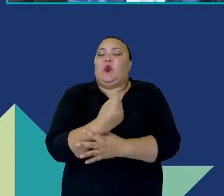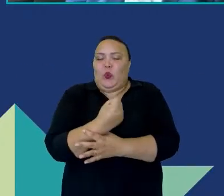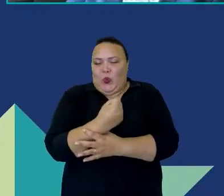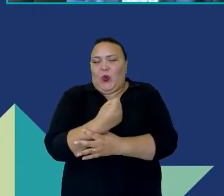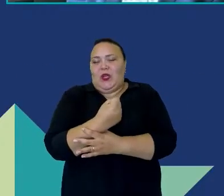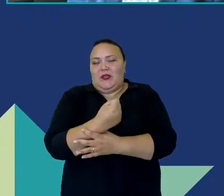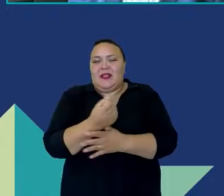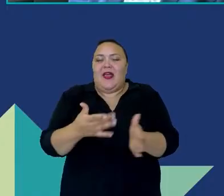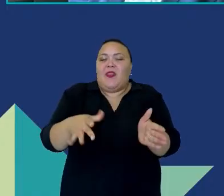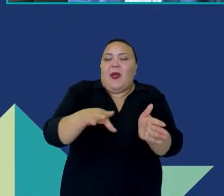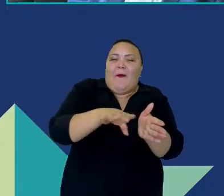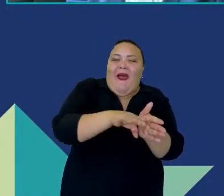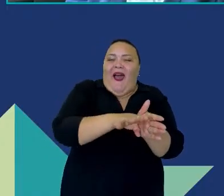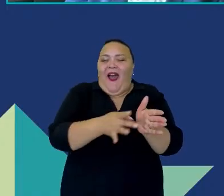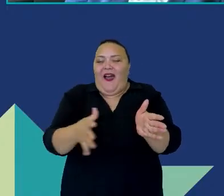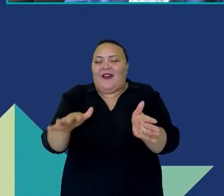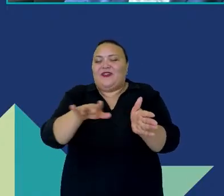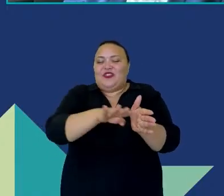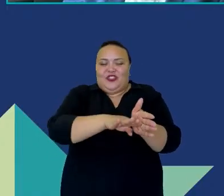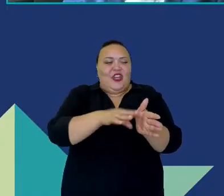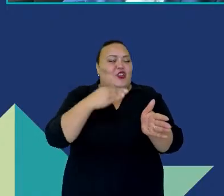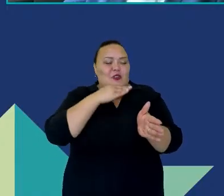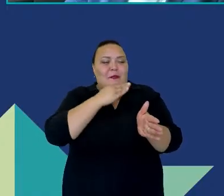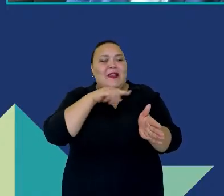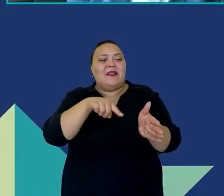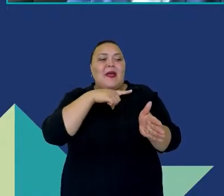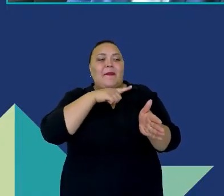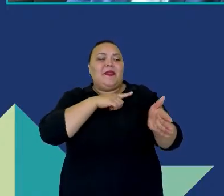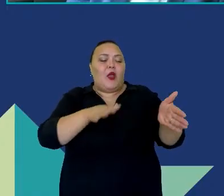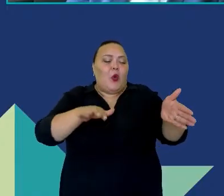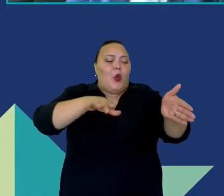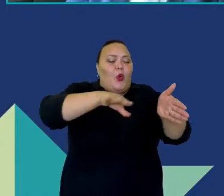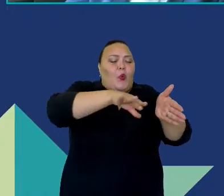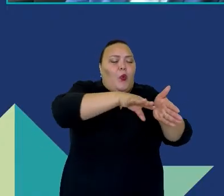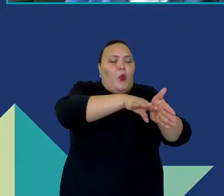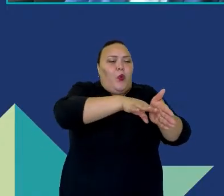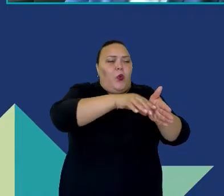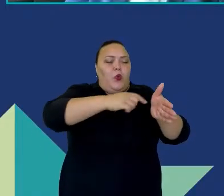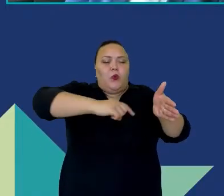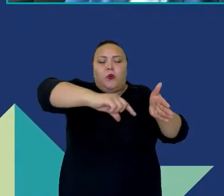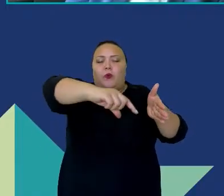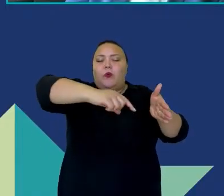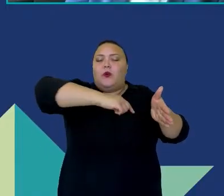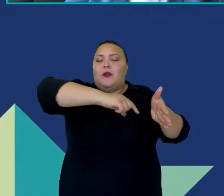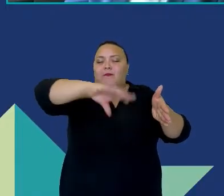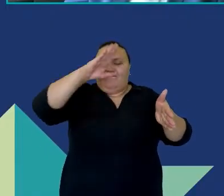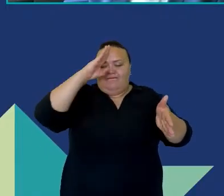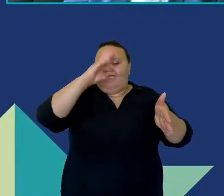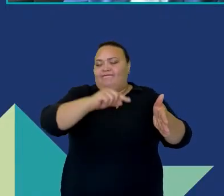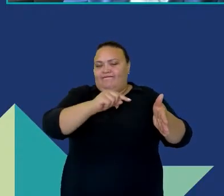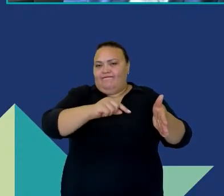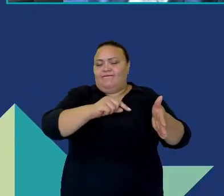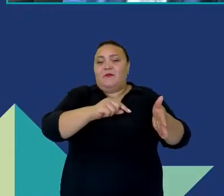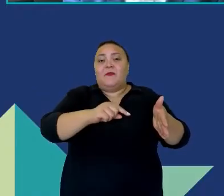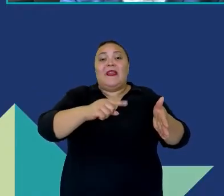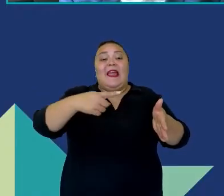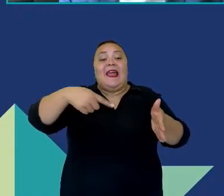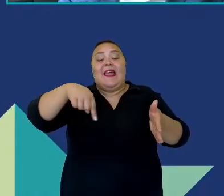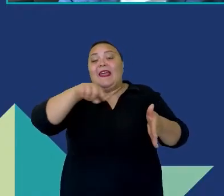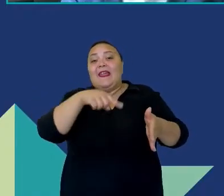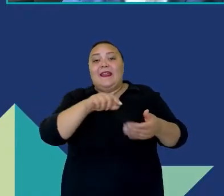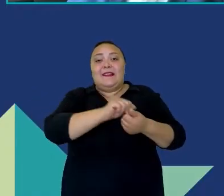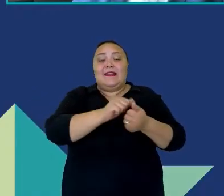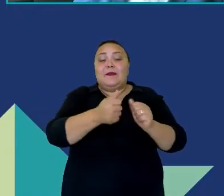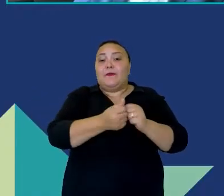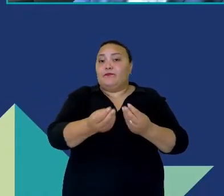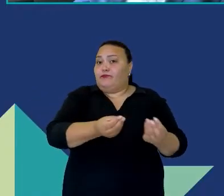middle, and what they do is the pond is analyzed for